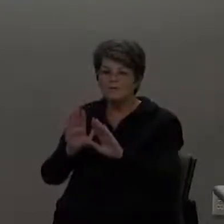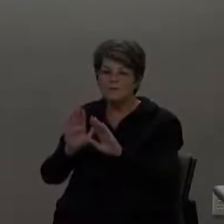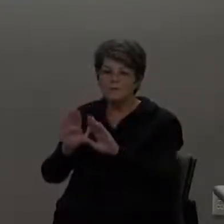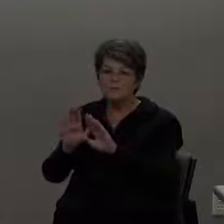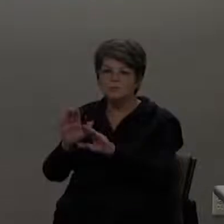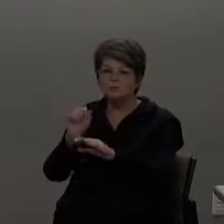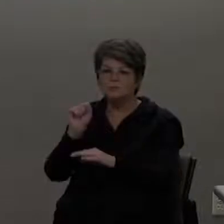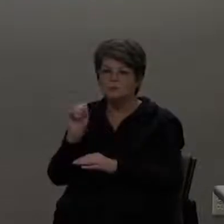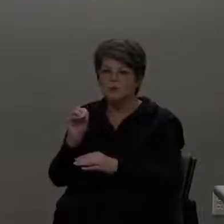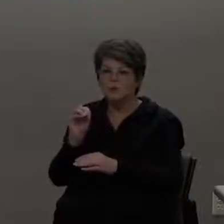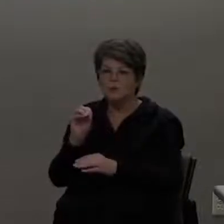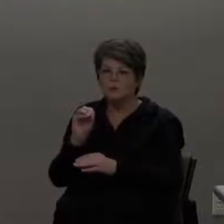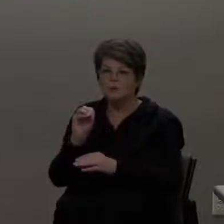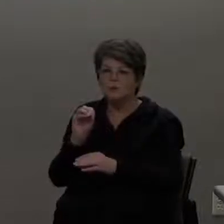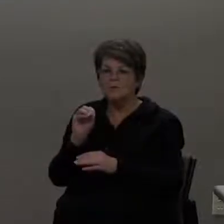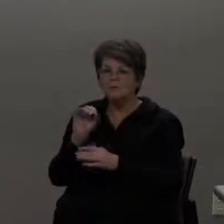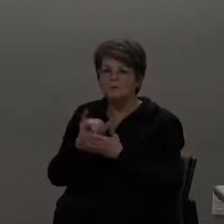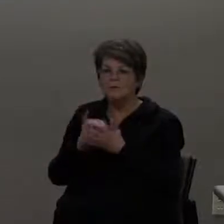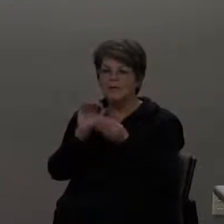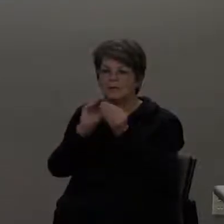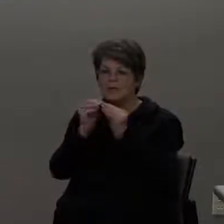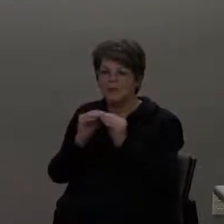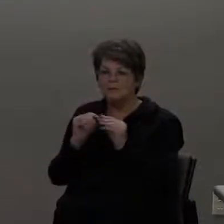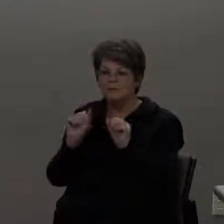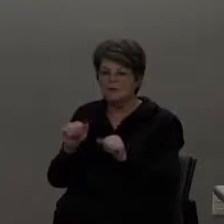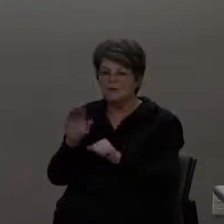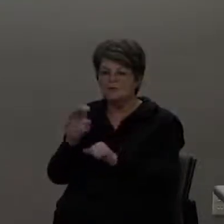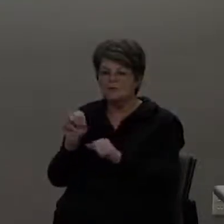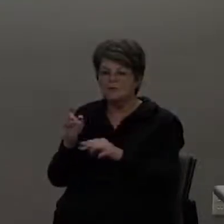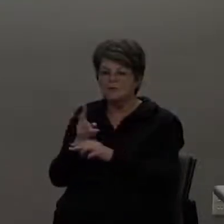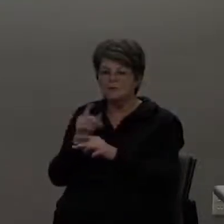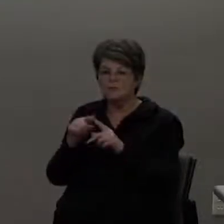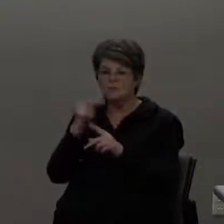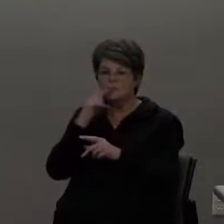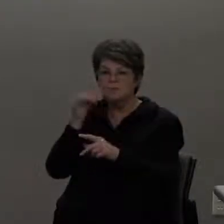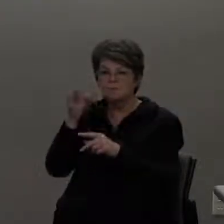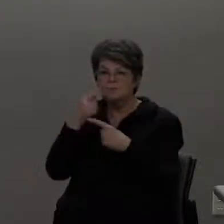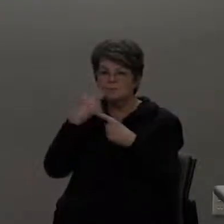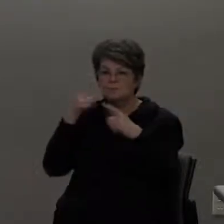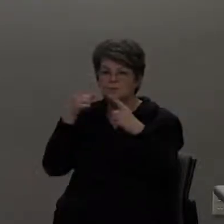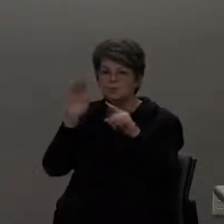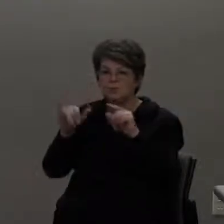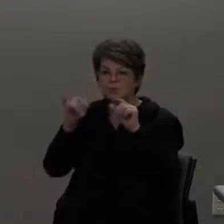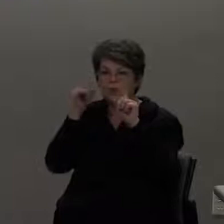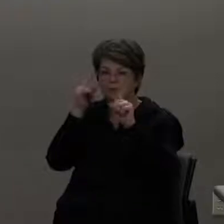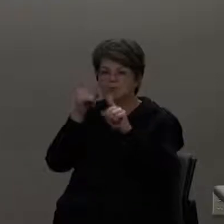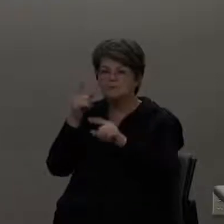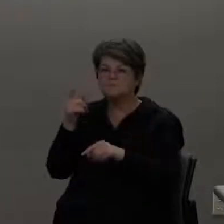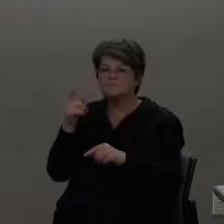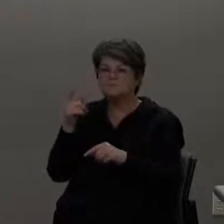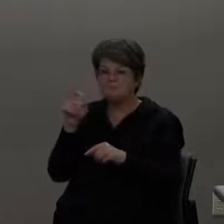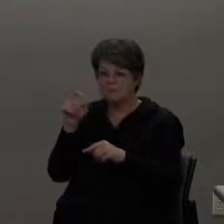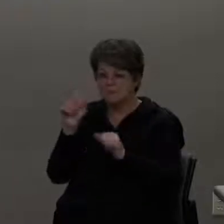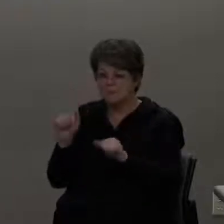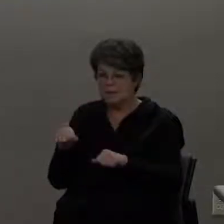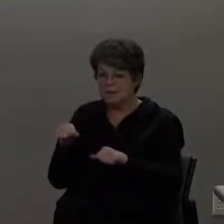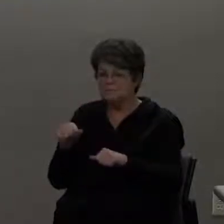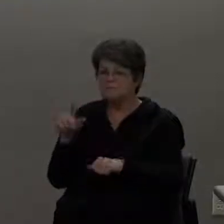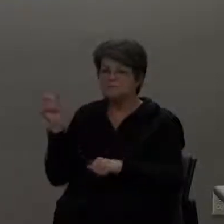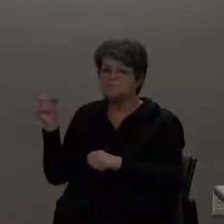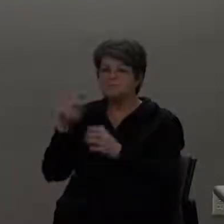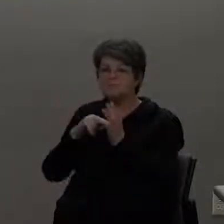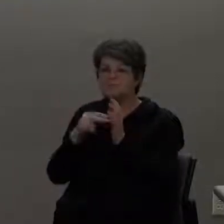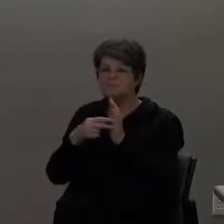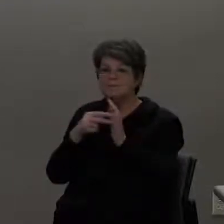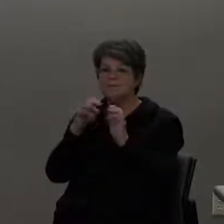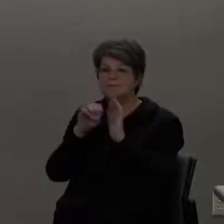with, so that numbers can be used to see if you reach those goals? So for example, will that be done? For example,